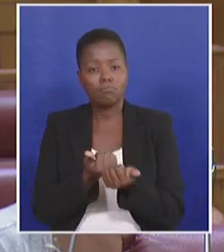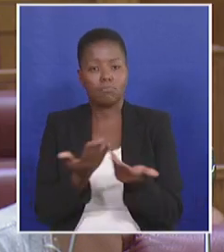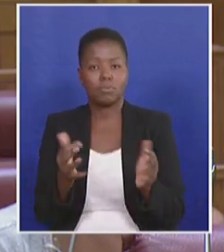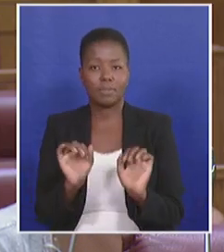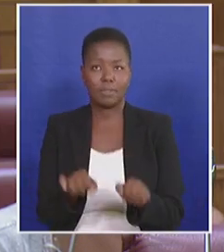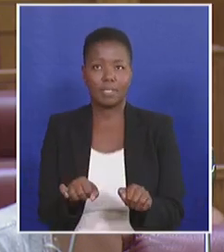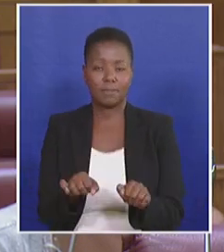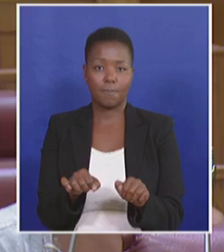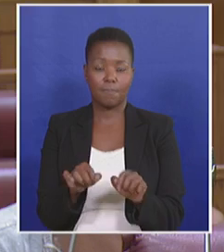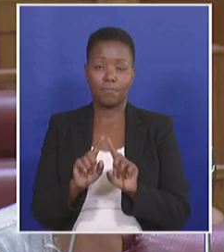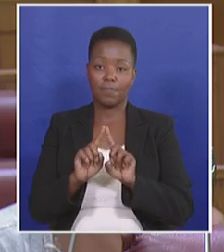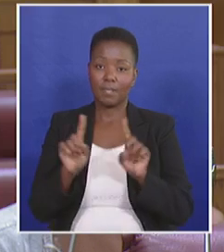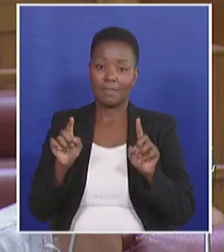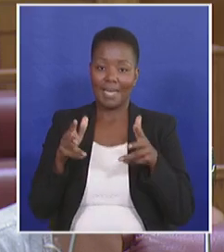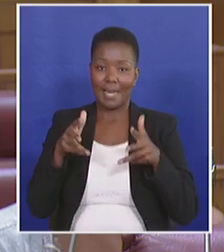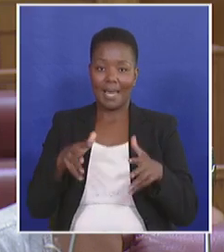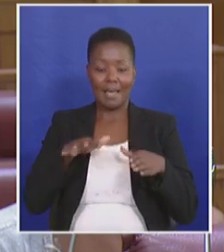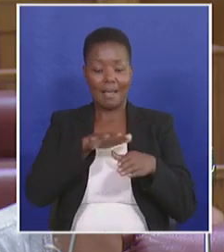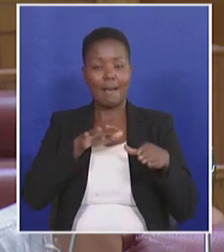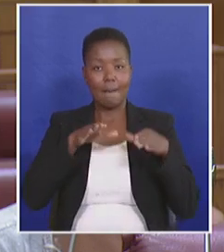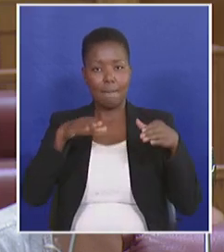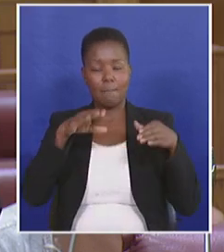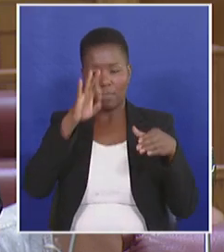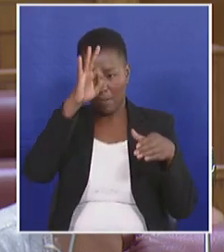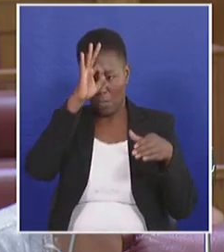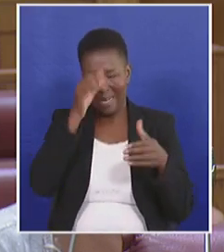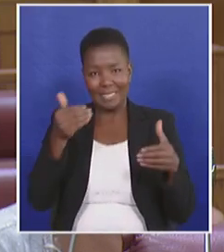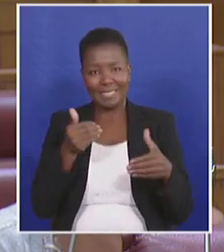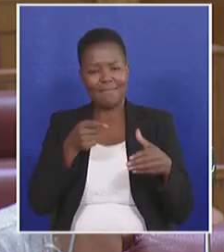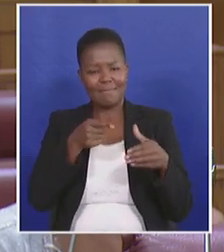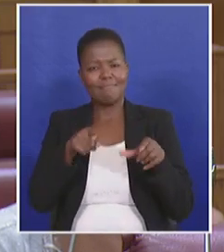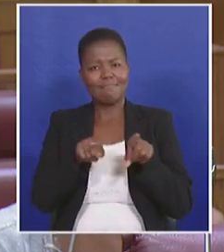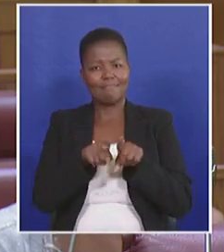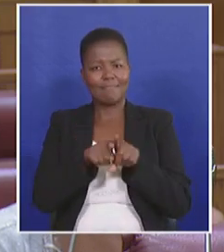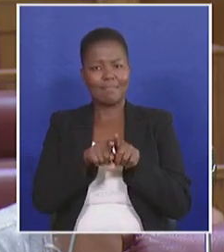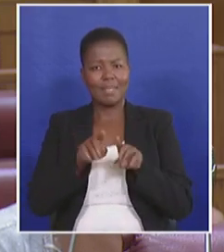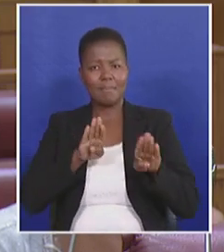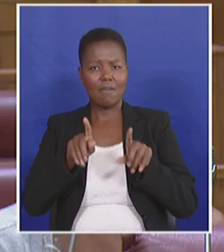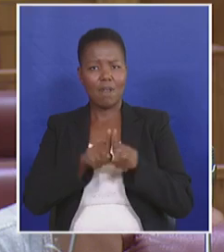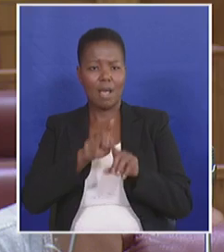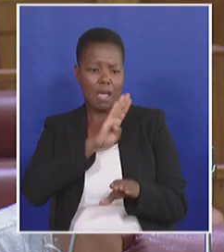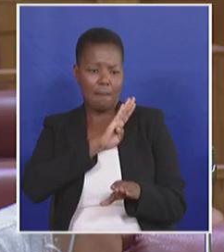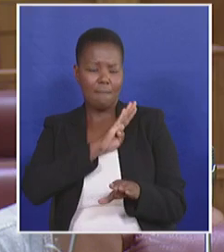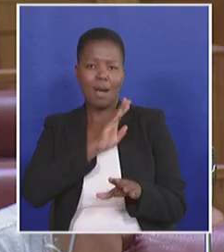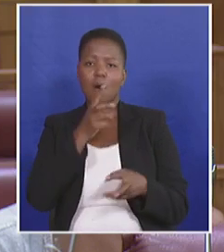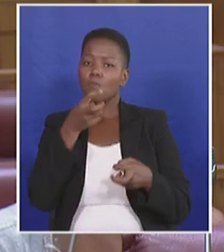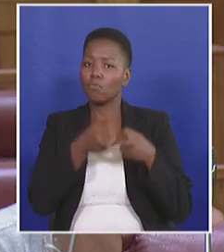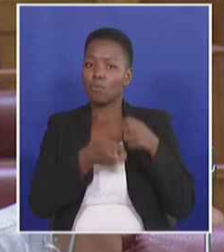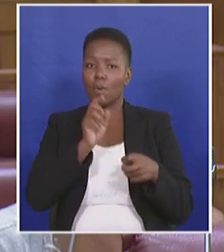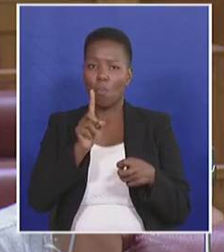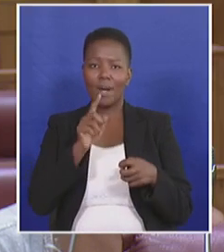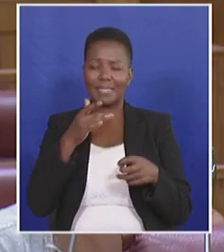The challenge facing demilitarization in the South African Police Service is that there isn't a clear understanding of the concept, and